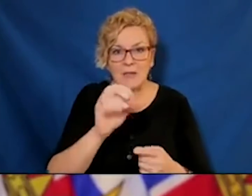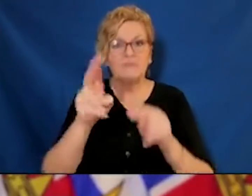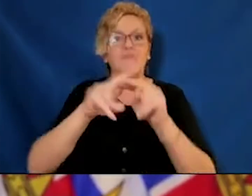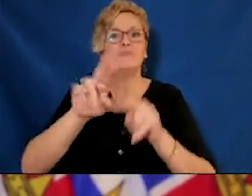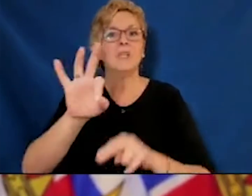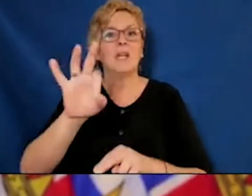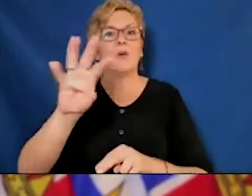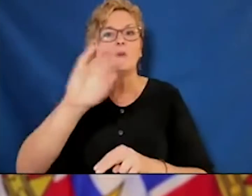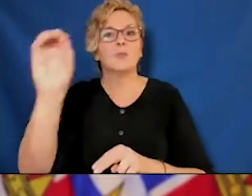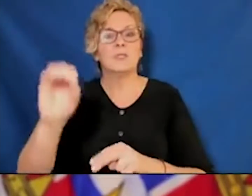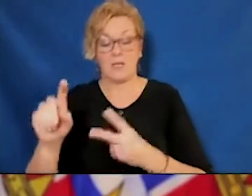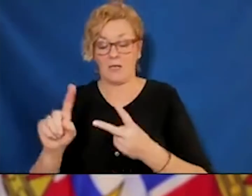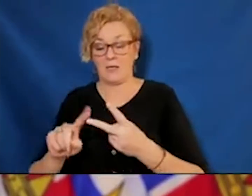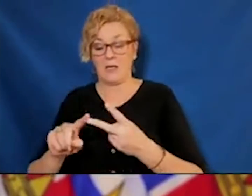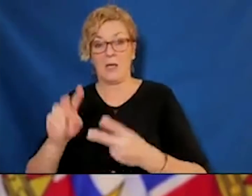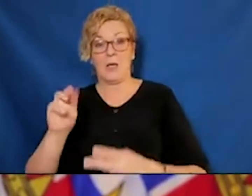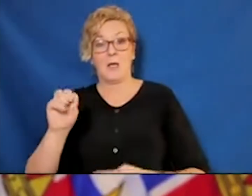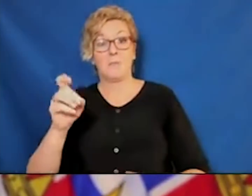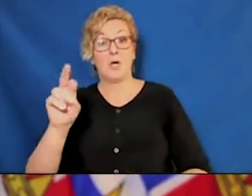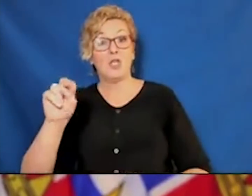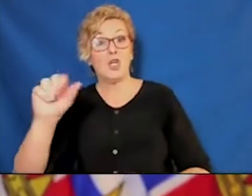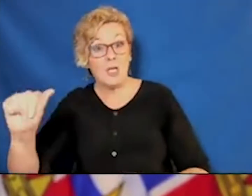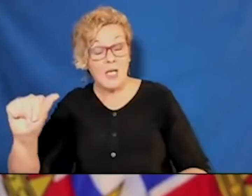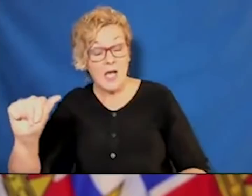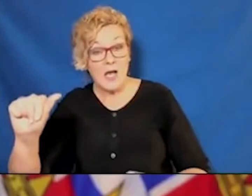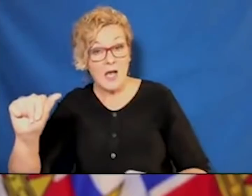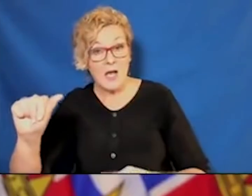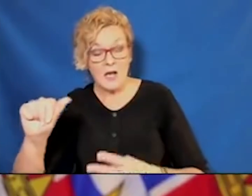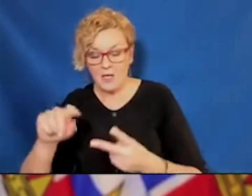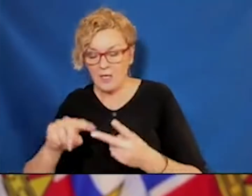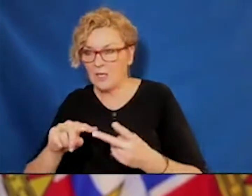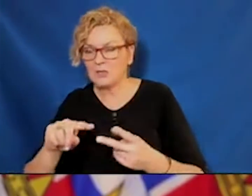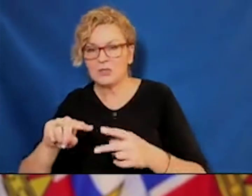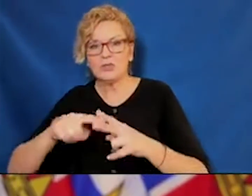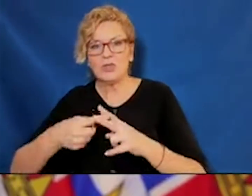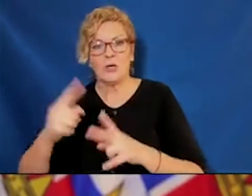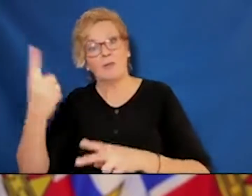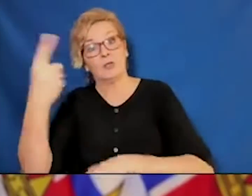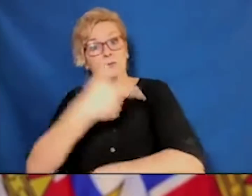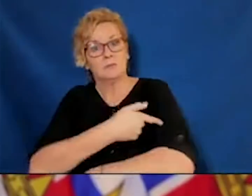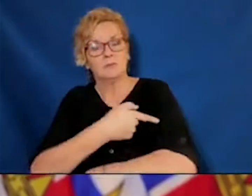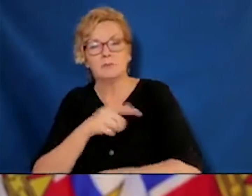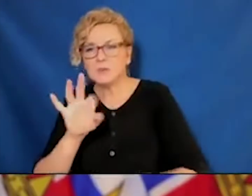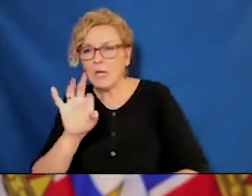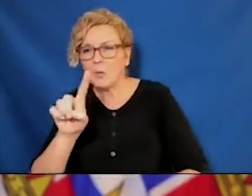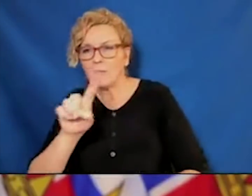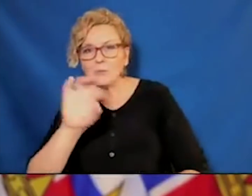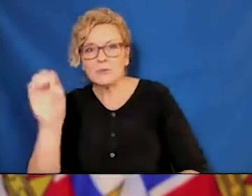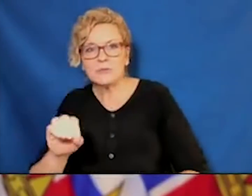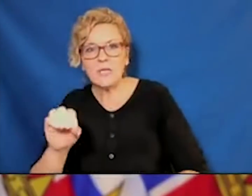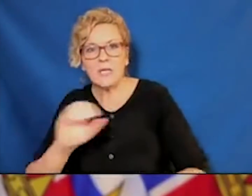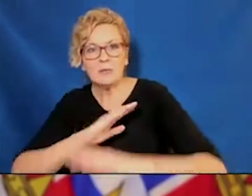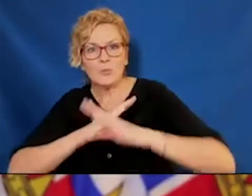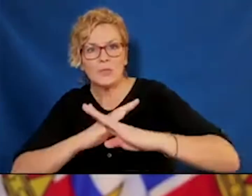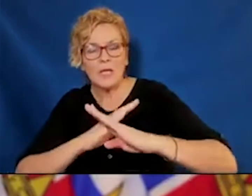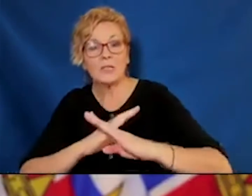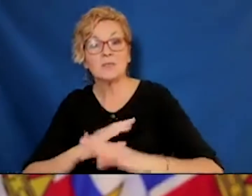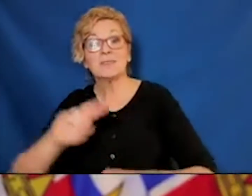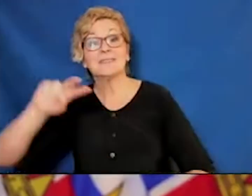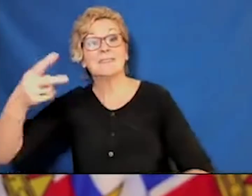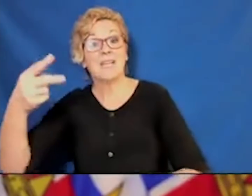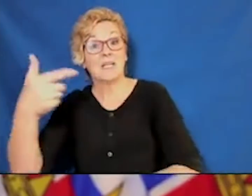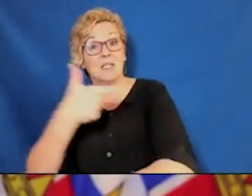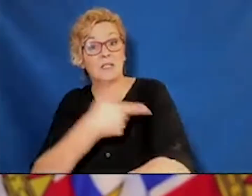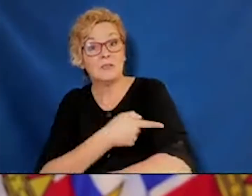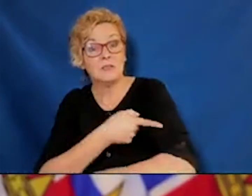very clearly that we have early, sustained, high response to this vaccine that lasts for at